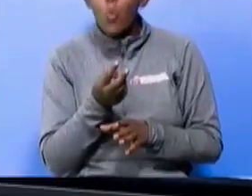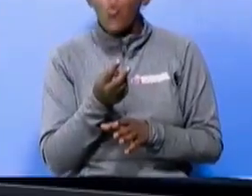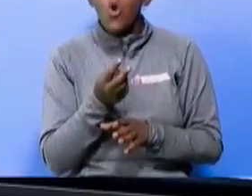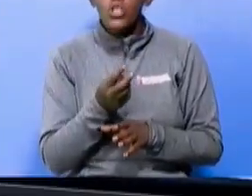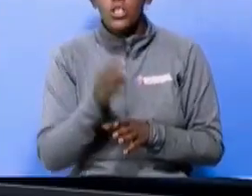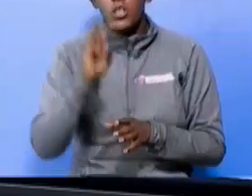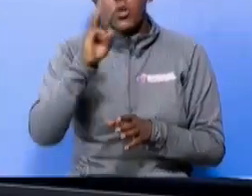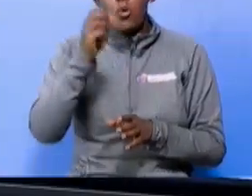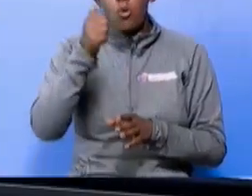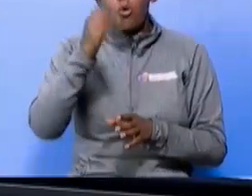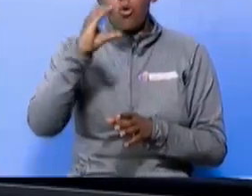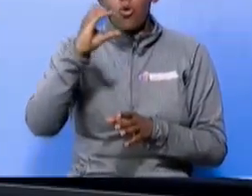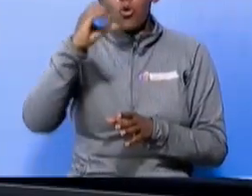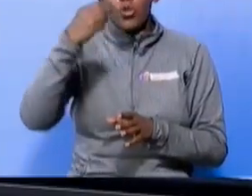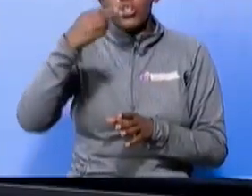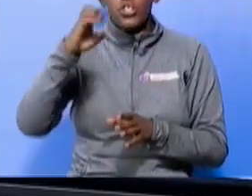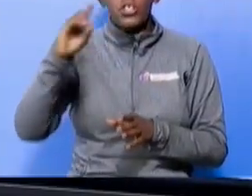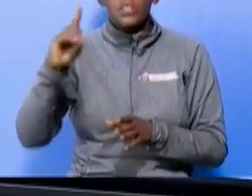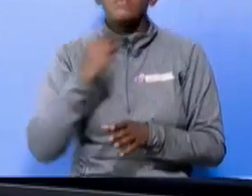Washed.